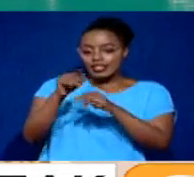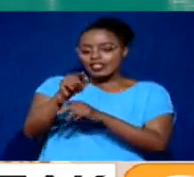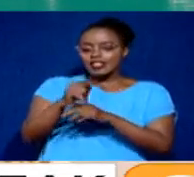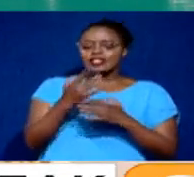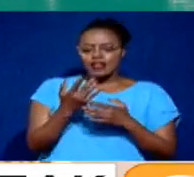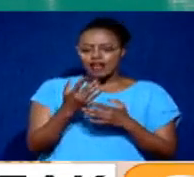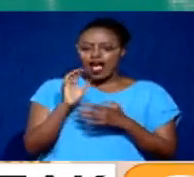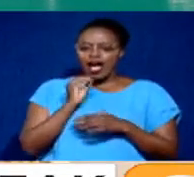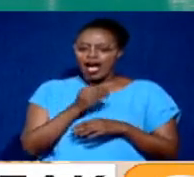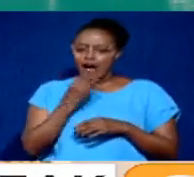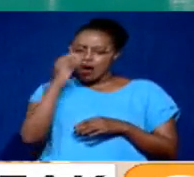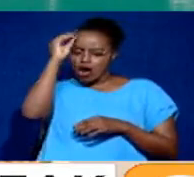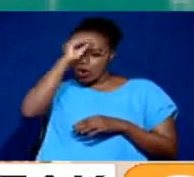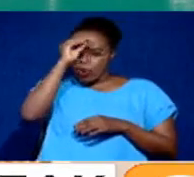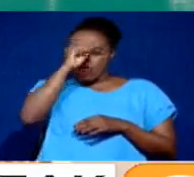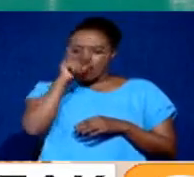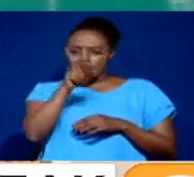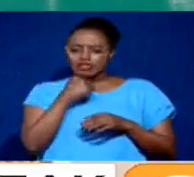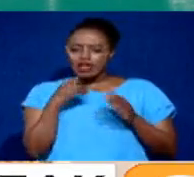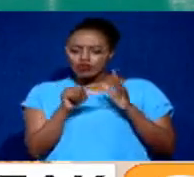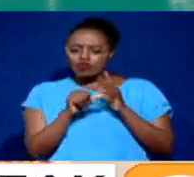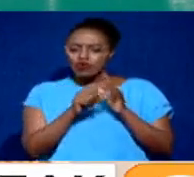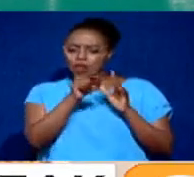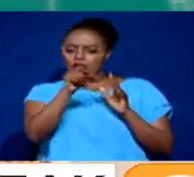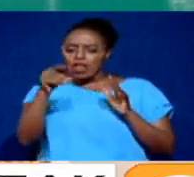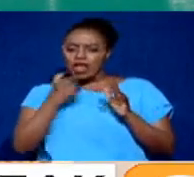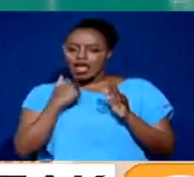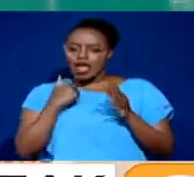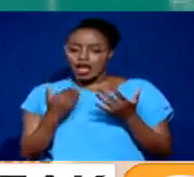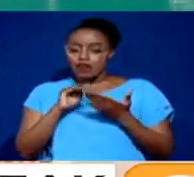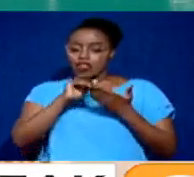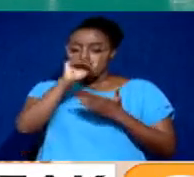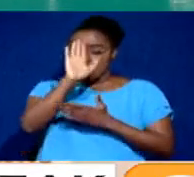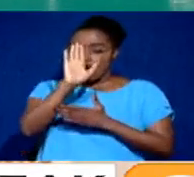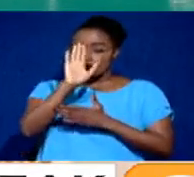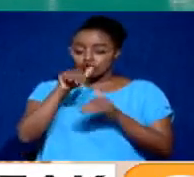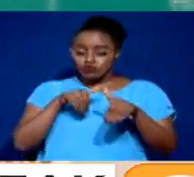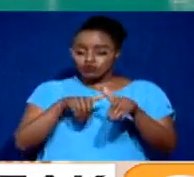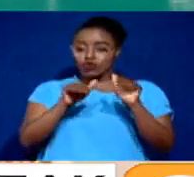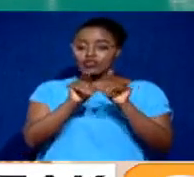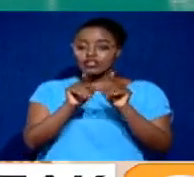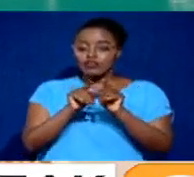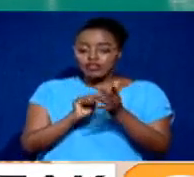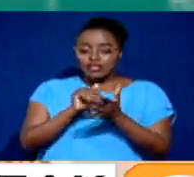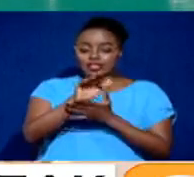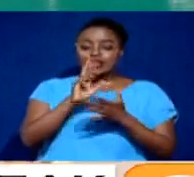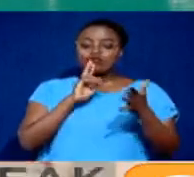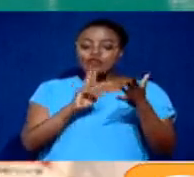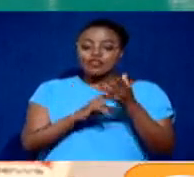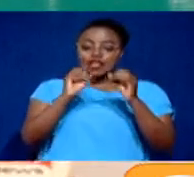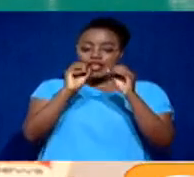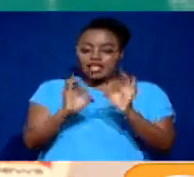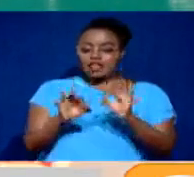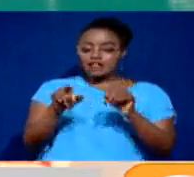our considered view that there are still hitches, especially with respect to results transmission, that if